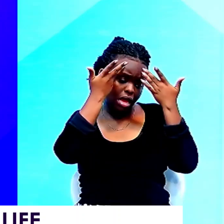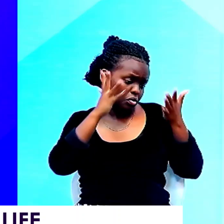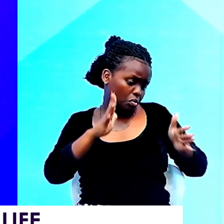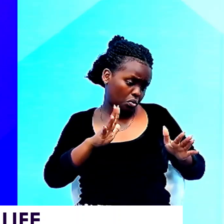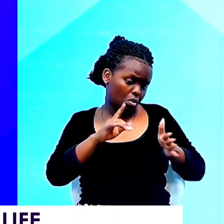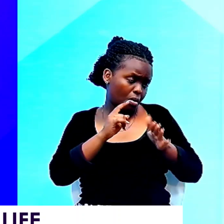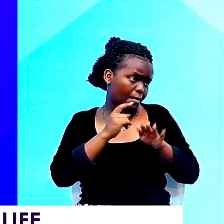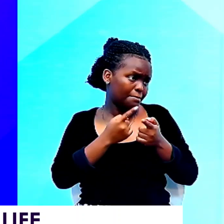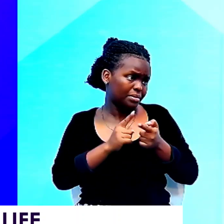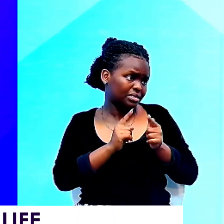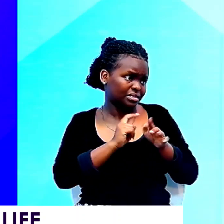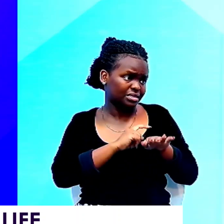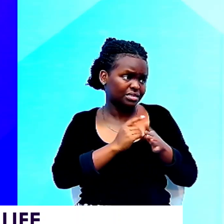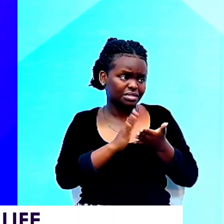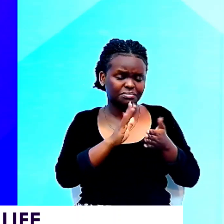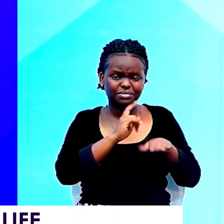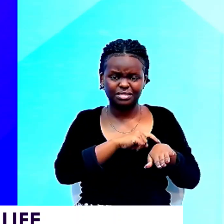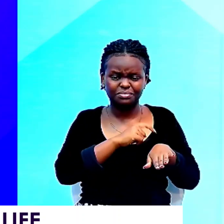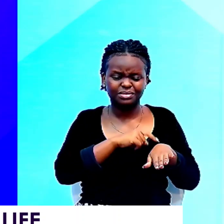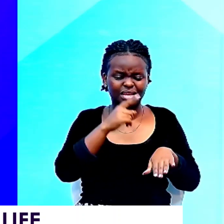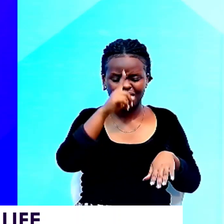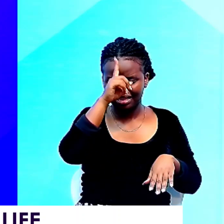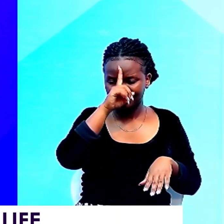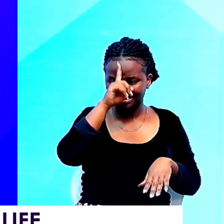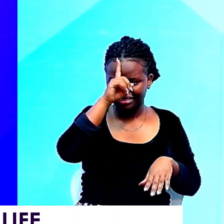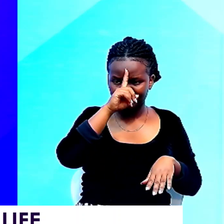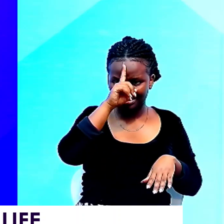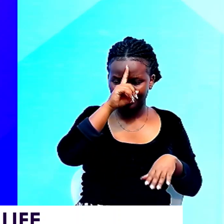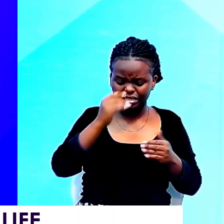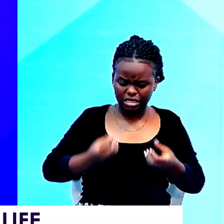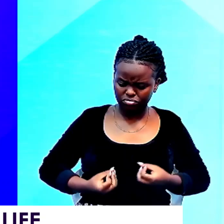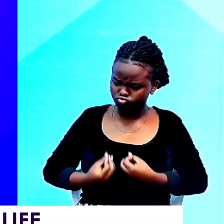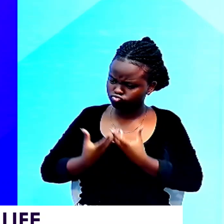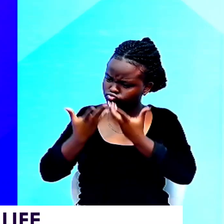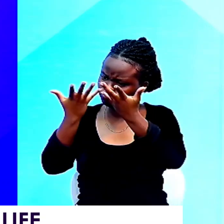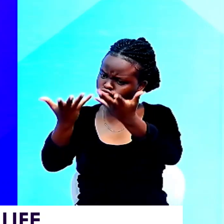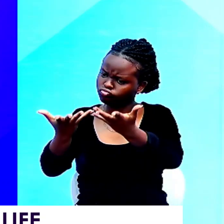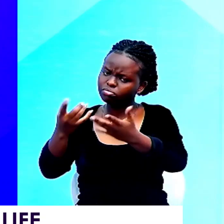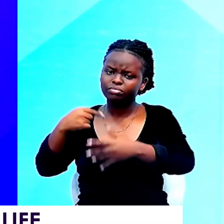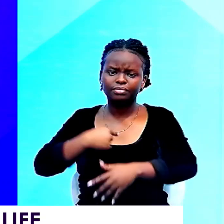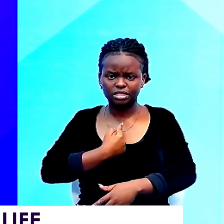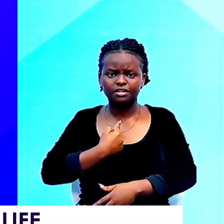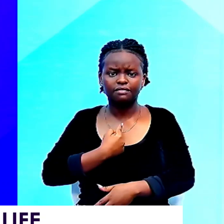sometimes I look at it like that. I am seriously bringing out my view.